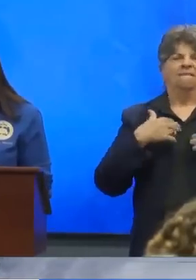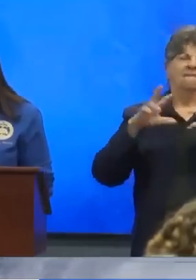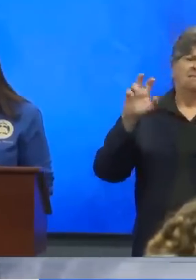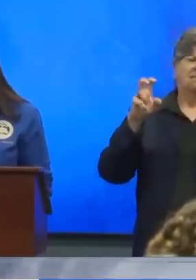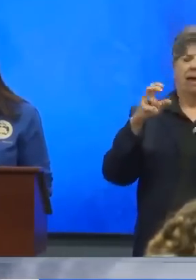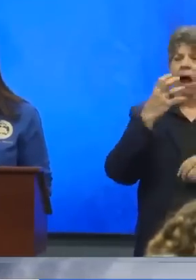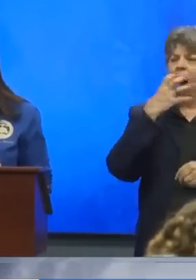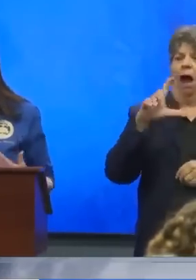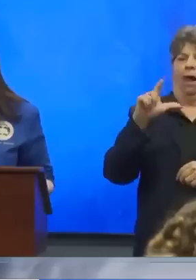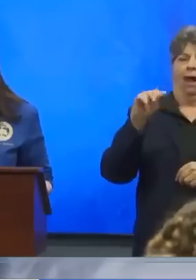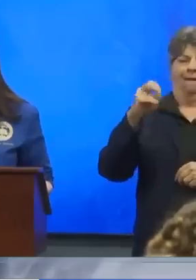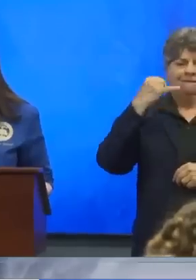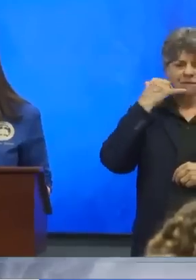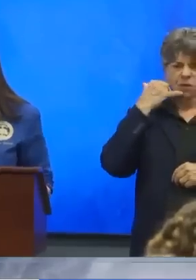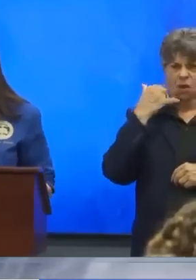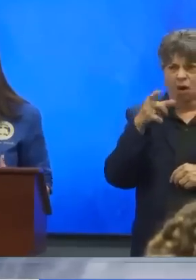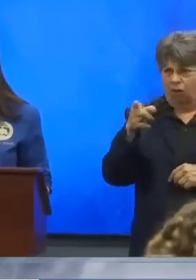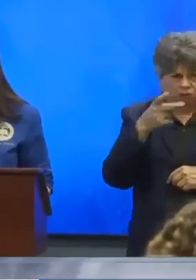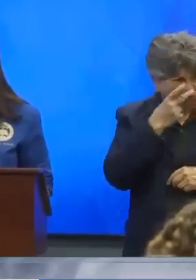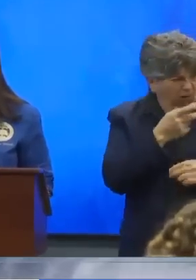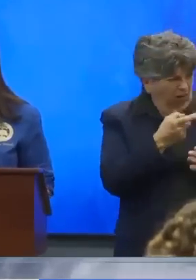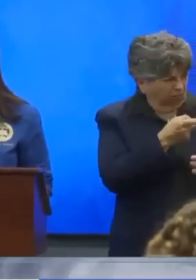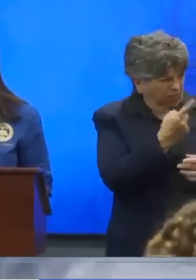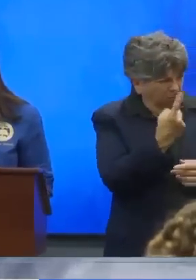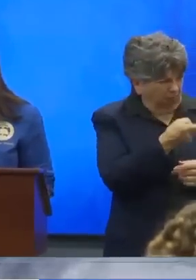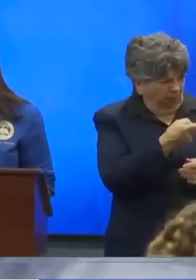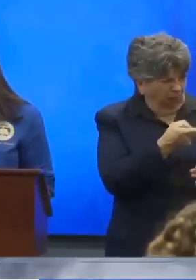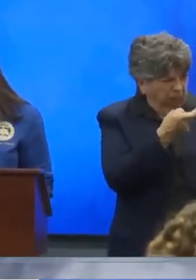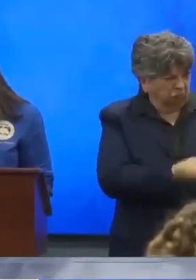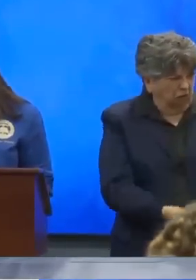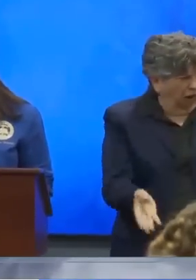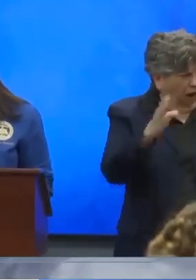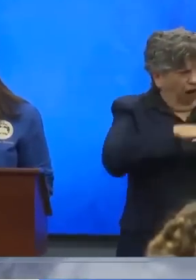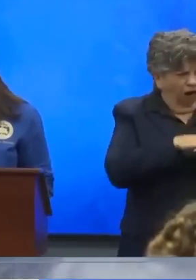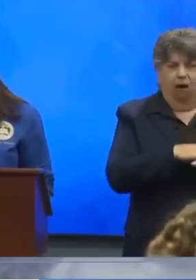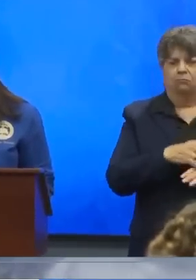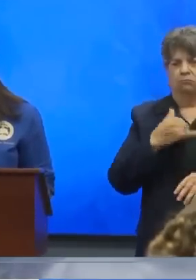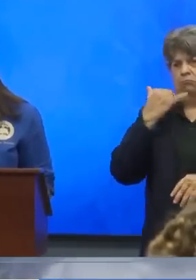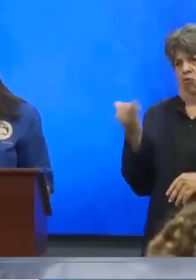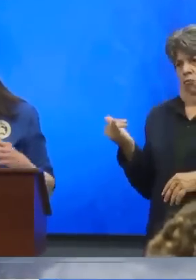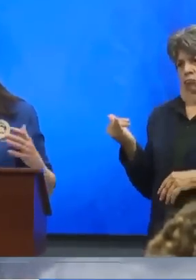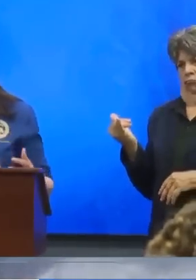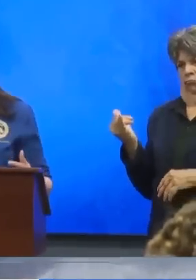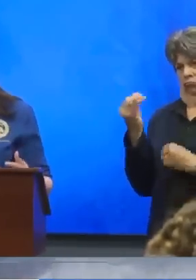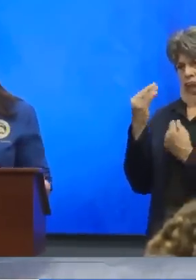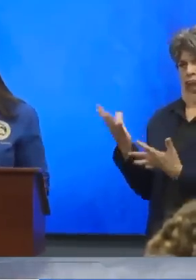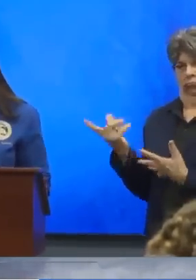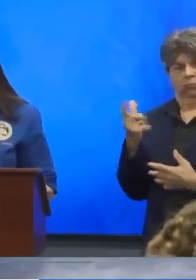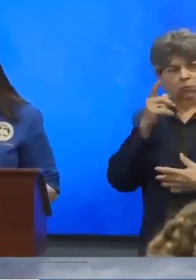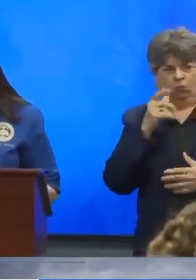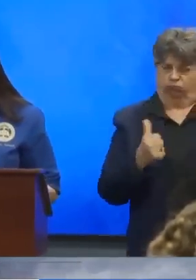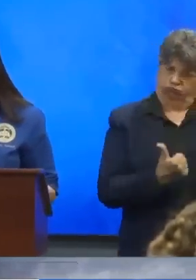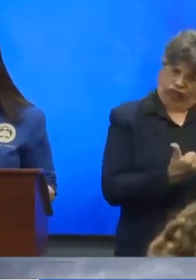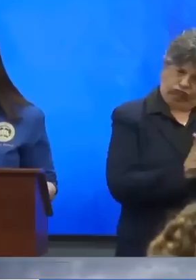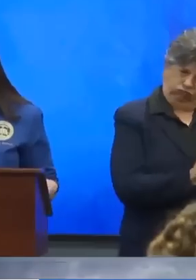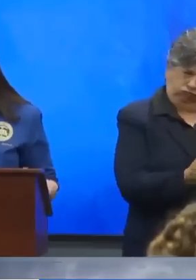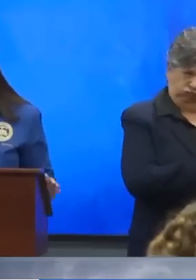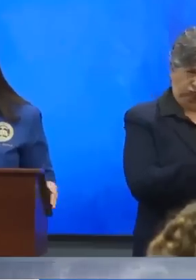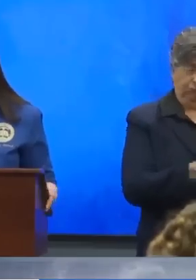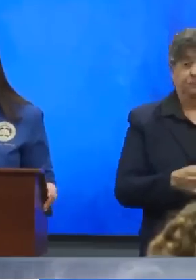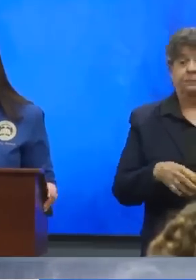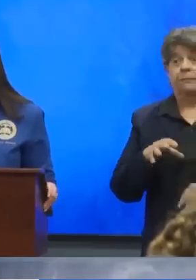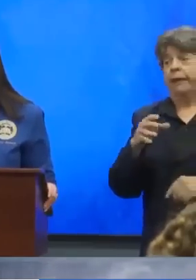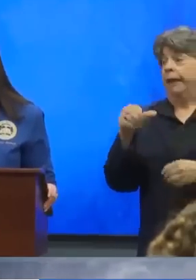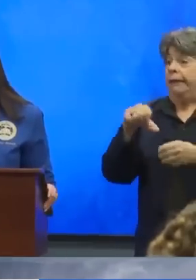important supplies that they will need to weather the storm. And so if you see, whether it's gas or water or